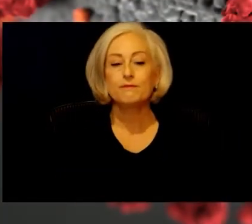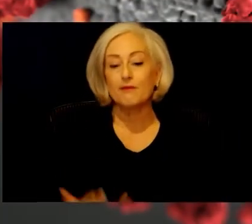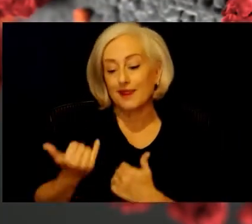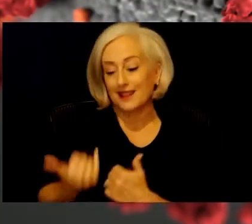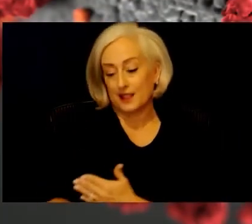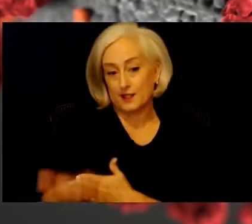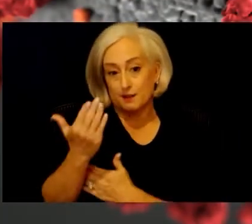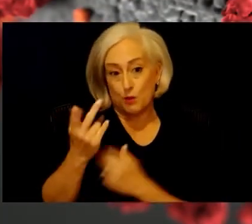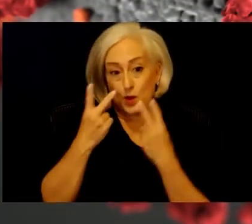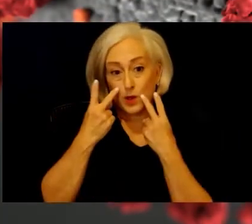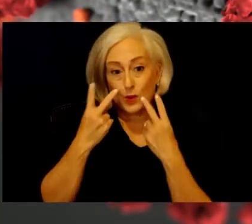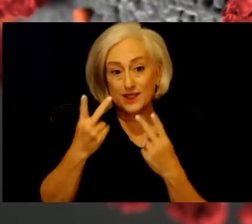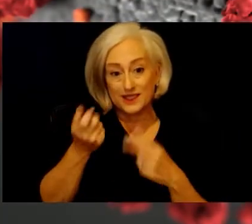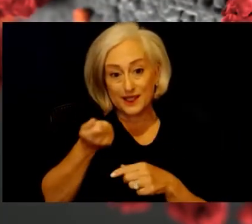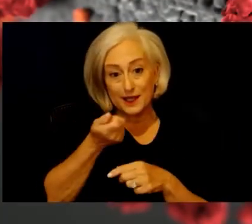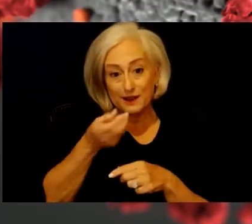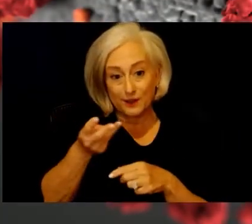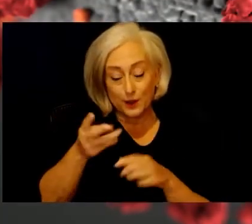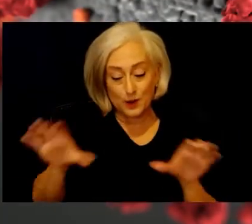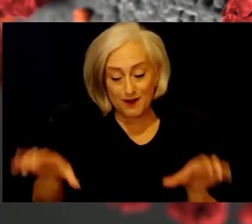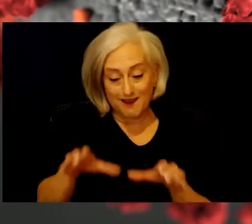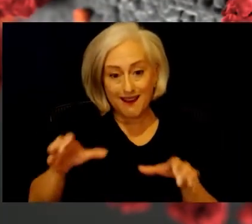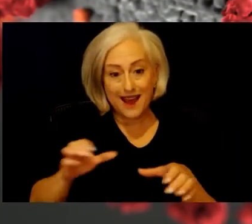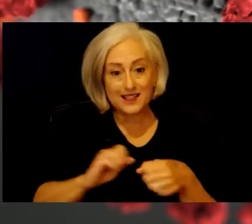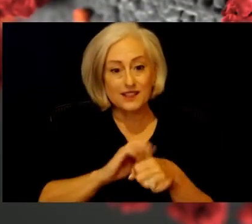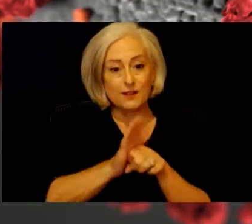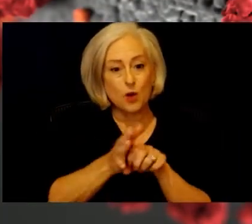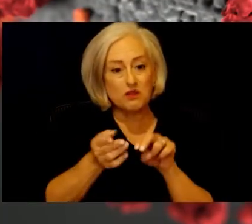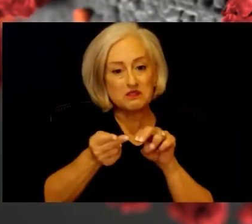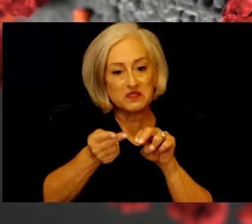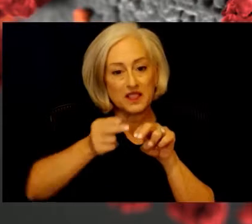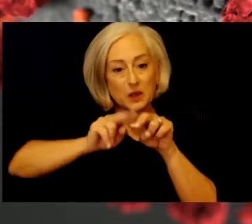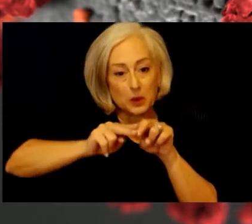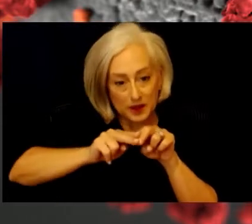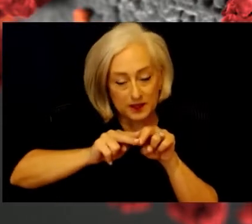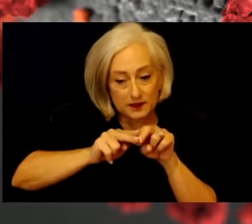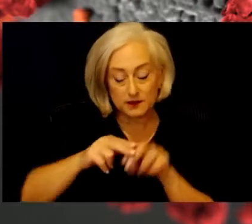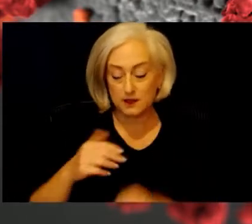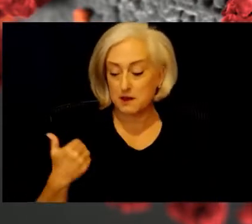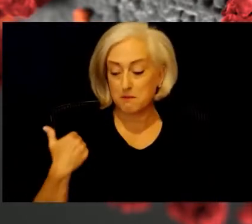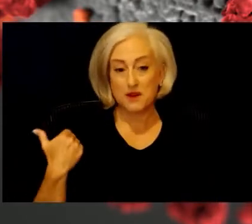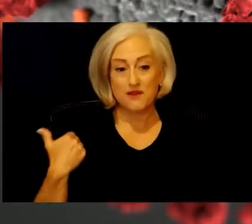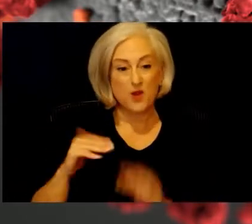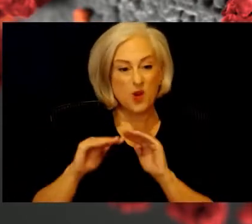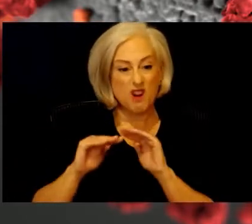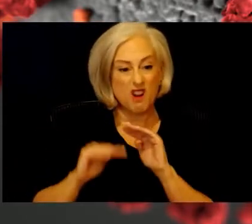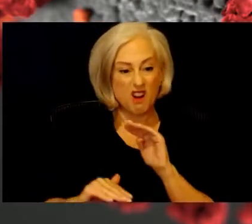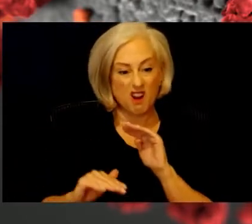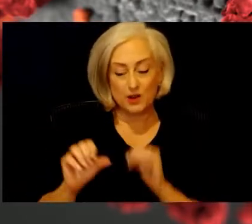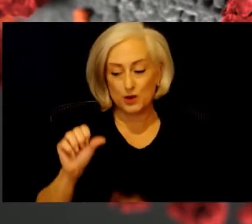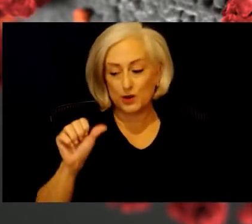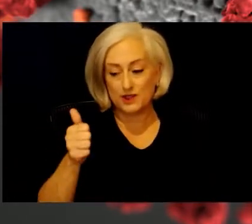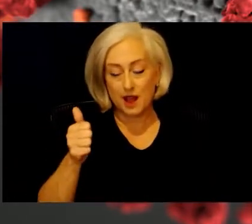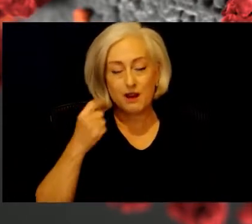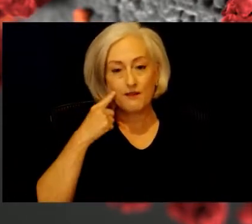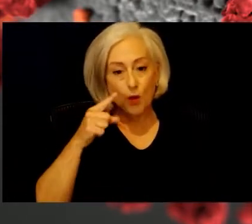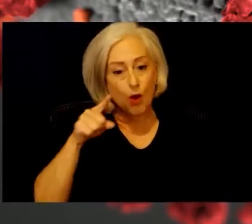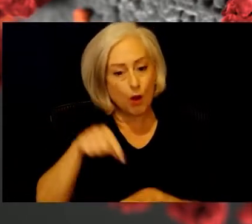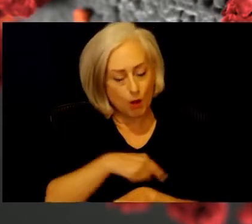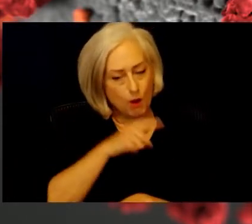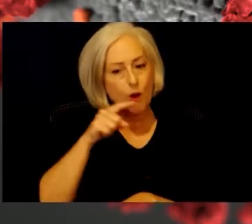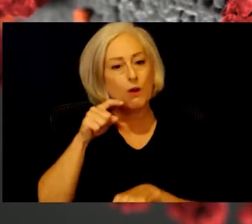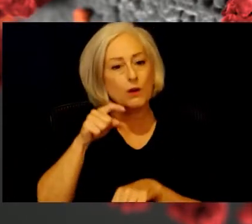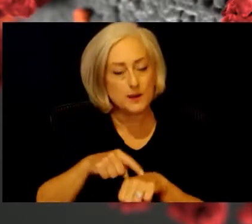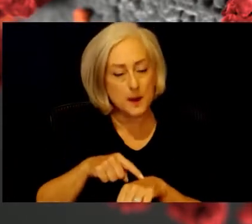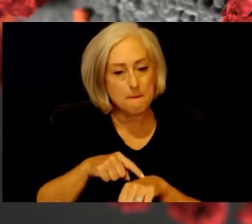of cases, active infections start to inch up. We were at under 10 in those single digits for the longest time. But right now,